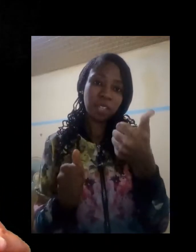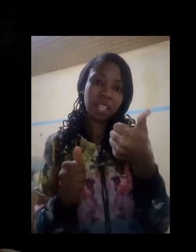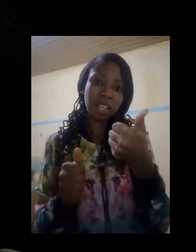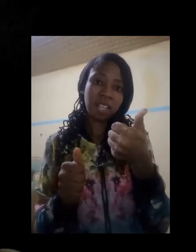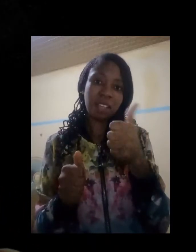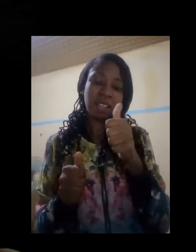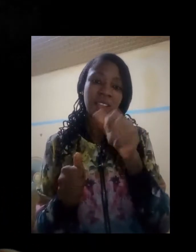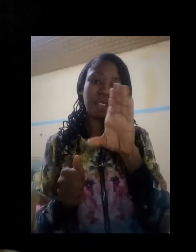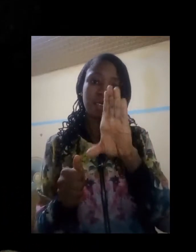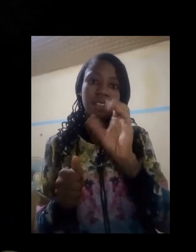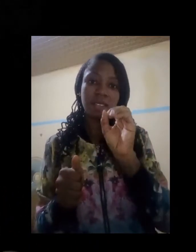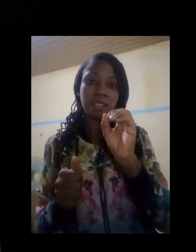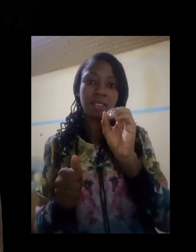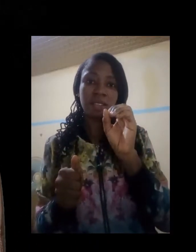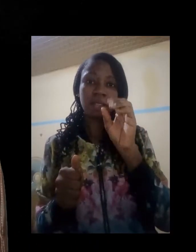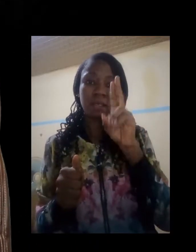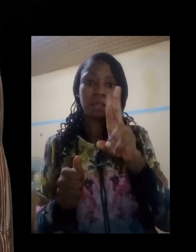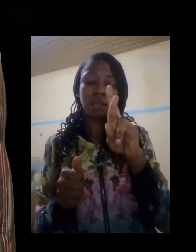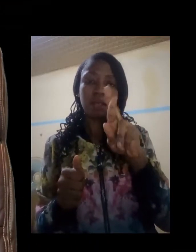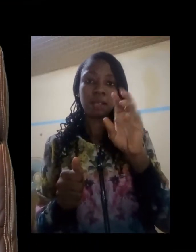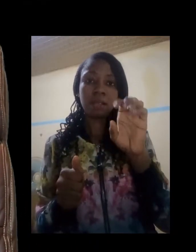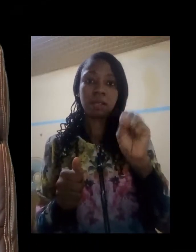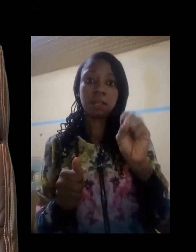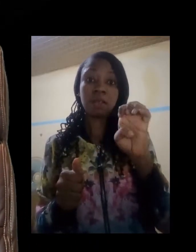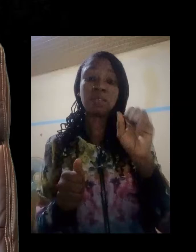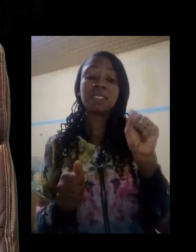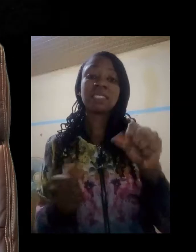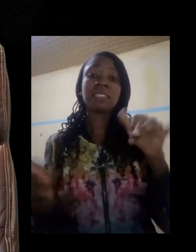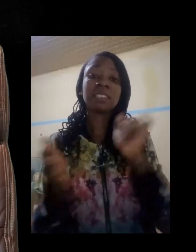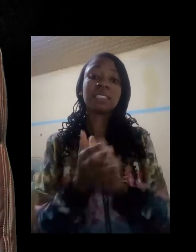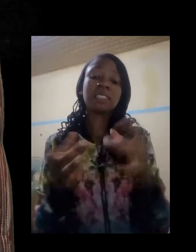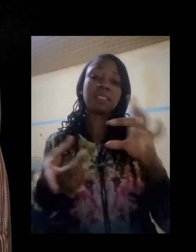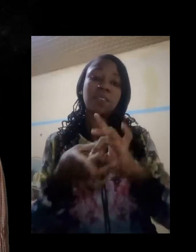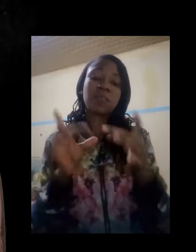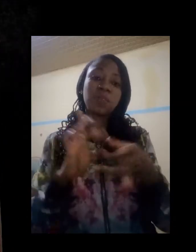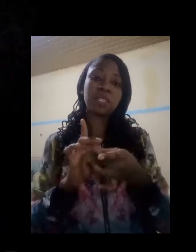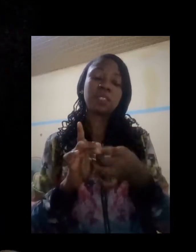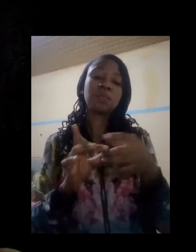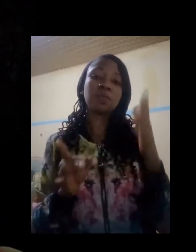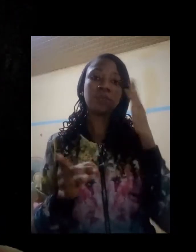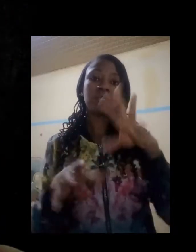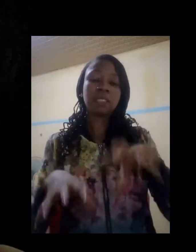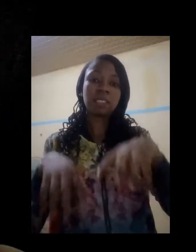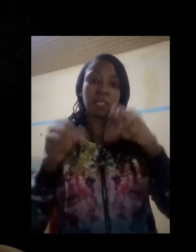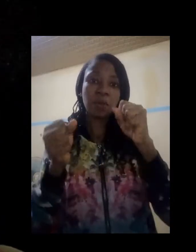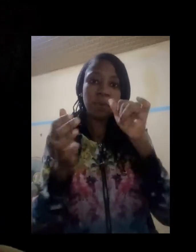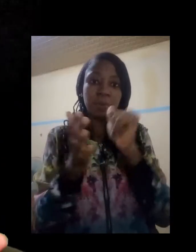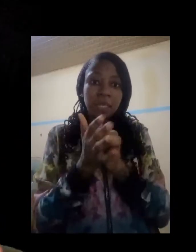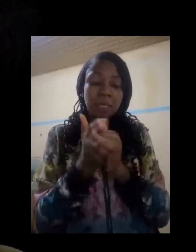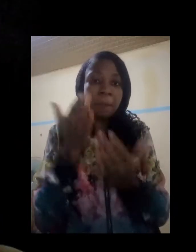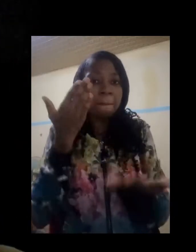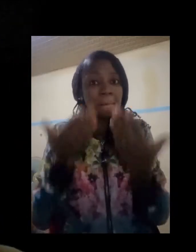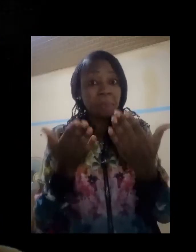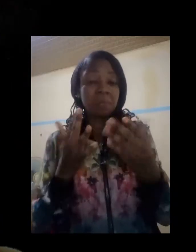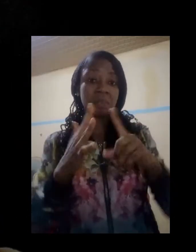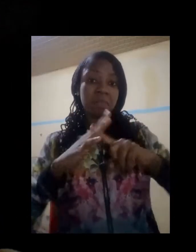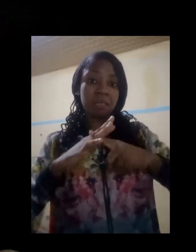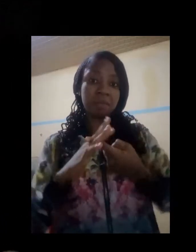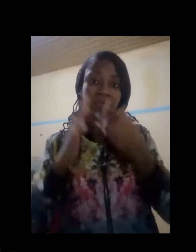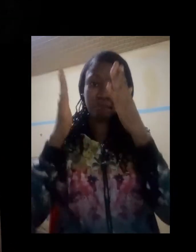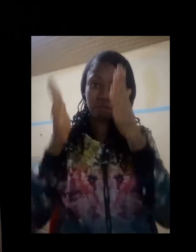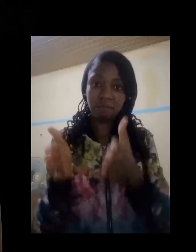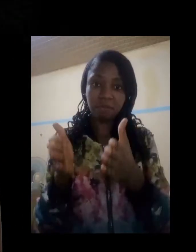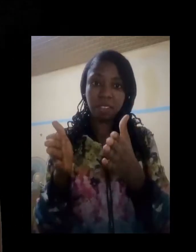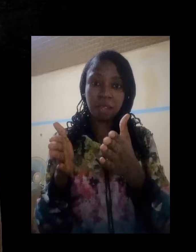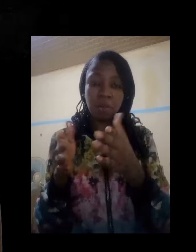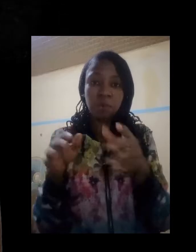related. So when you are going to be taking the online certificate course on African Sign Linguistics and Interpreting, either as a beginner